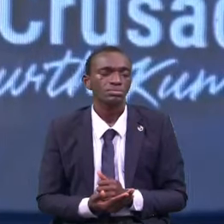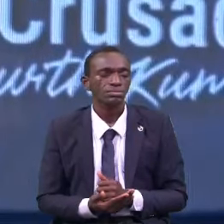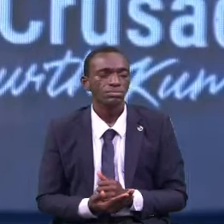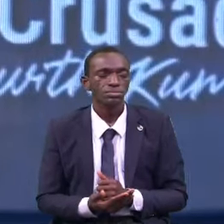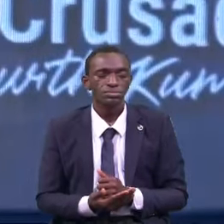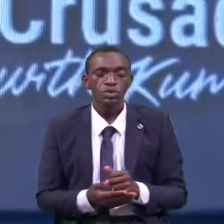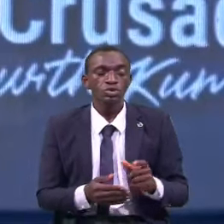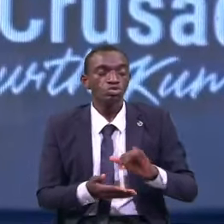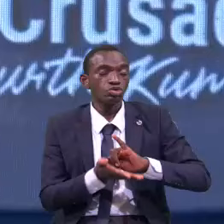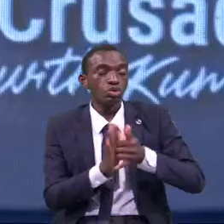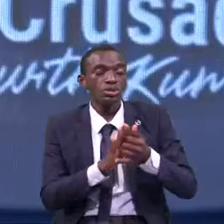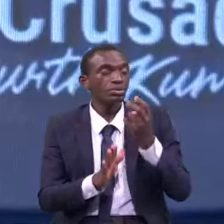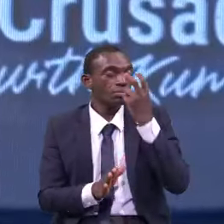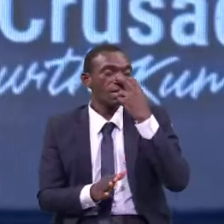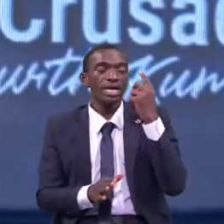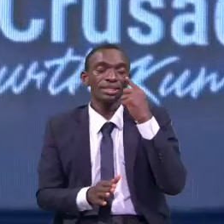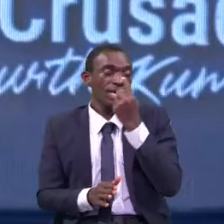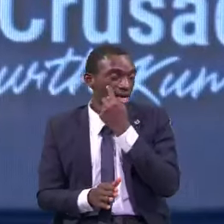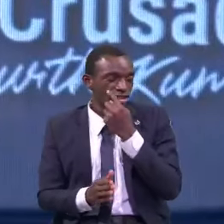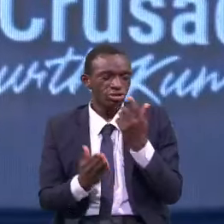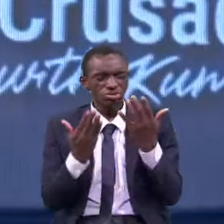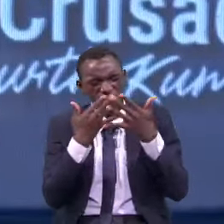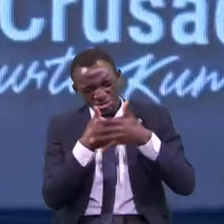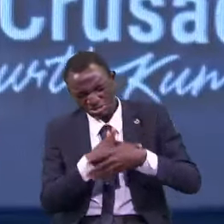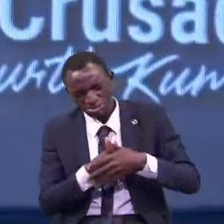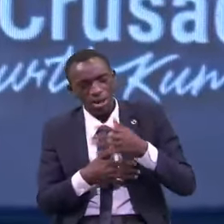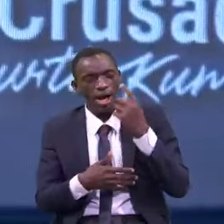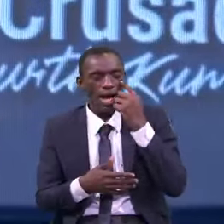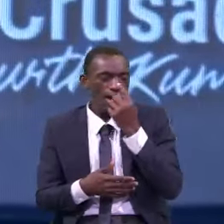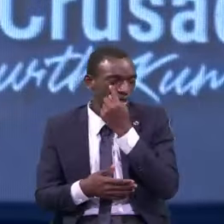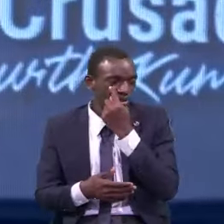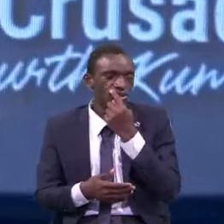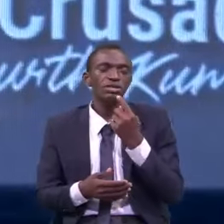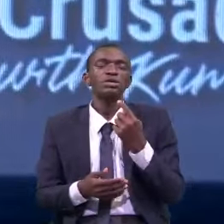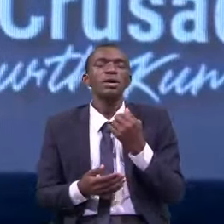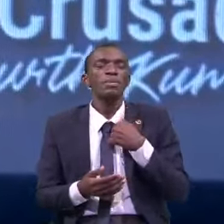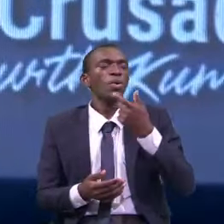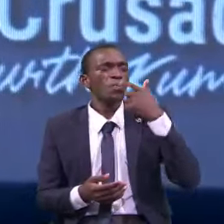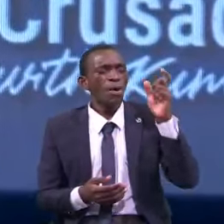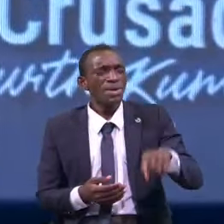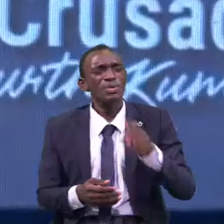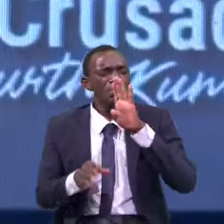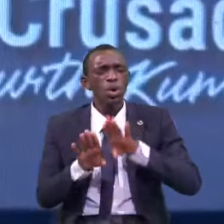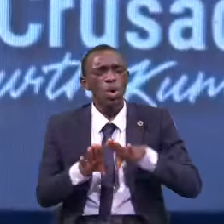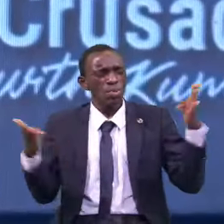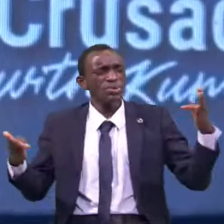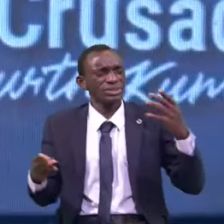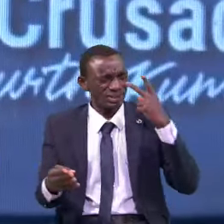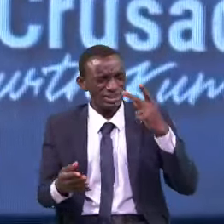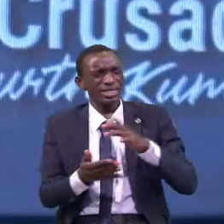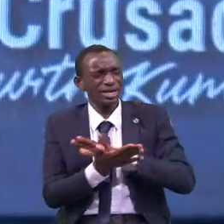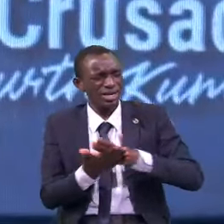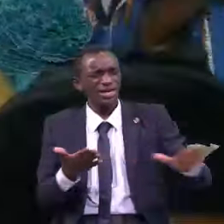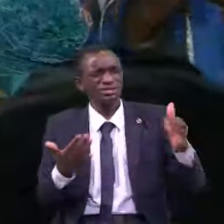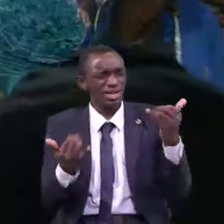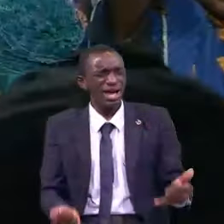Those blind eyes, the dim eyesight, I command, be opened and see clearly now